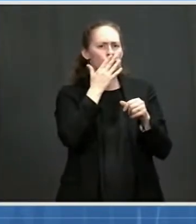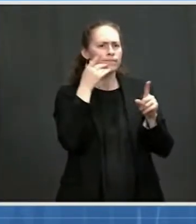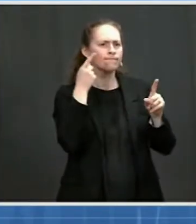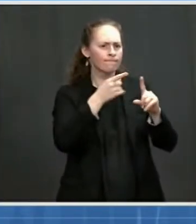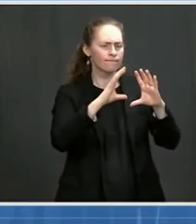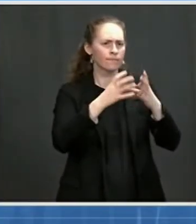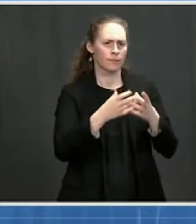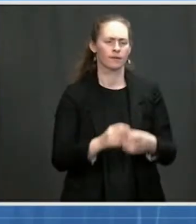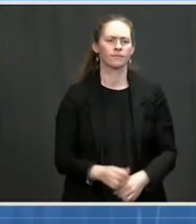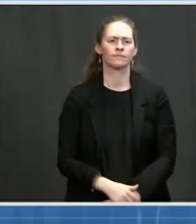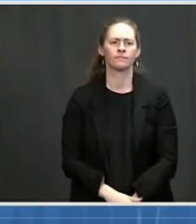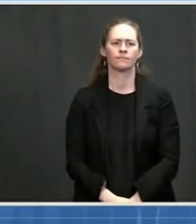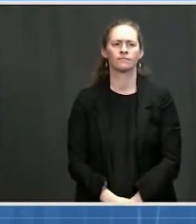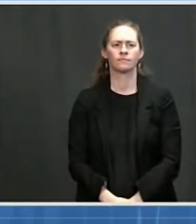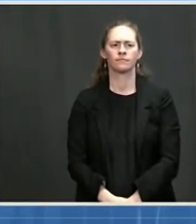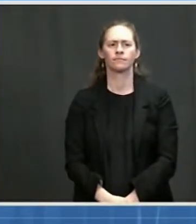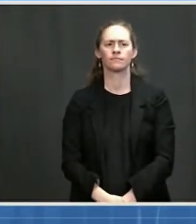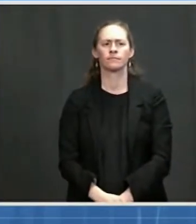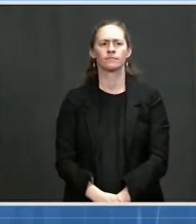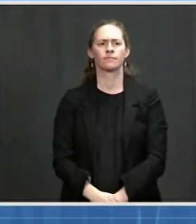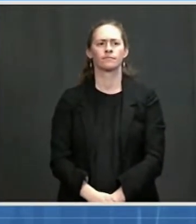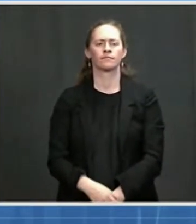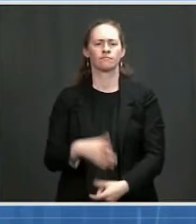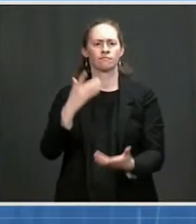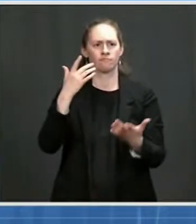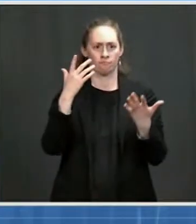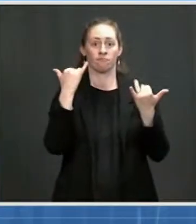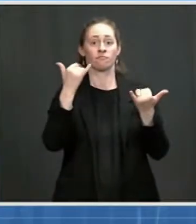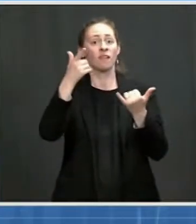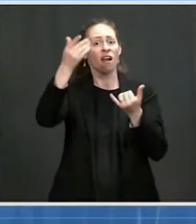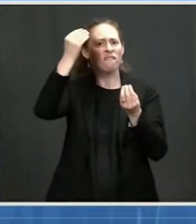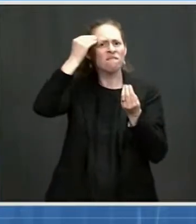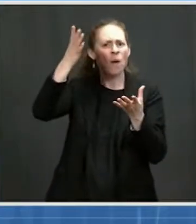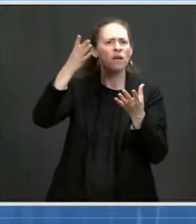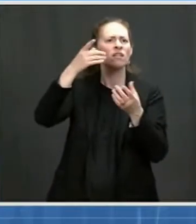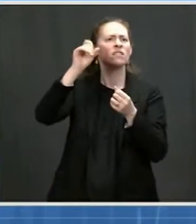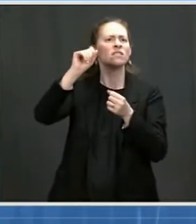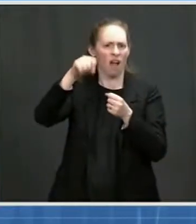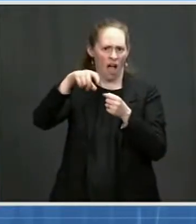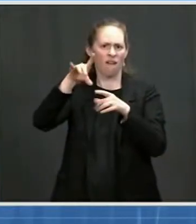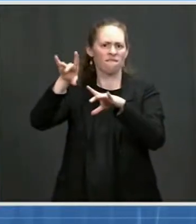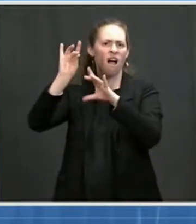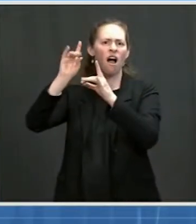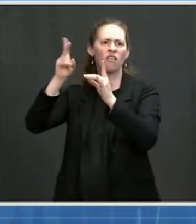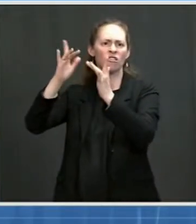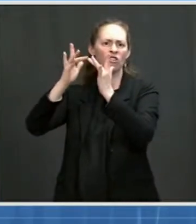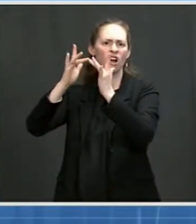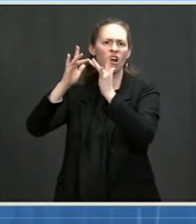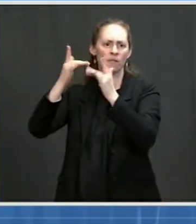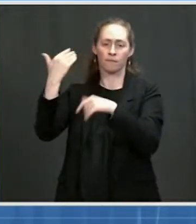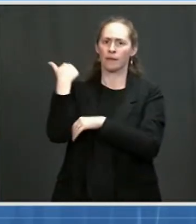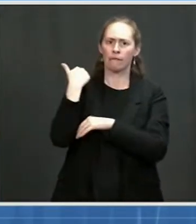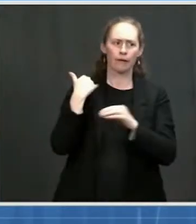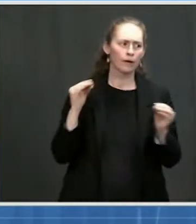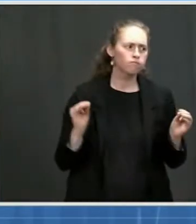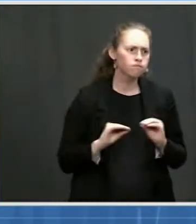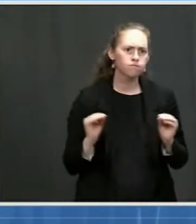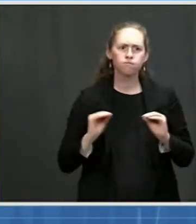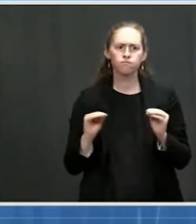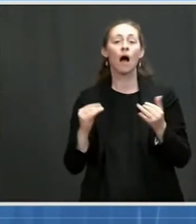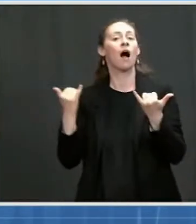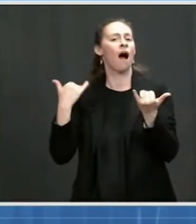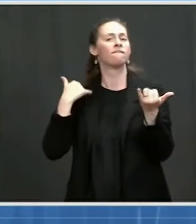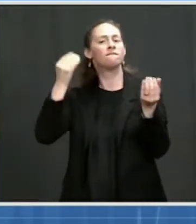administered doses in the country are now available. And that's up from the low 50s previously. And so this is an important